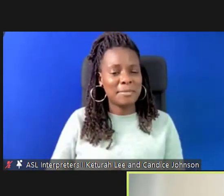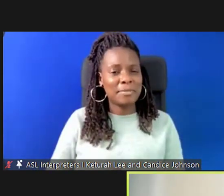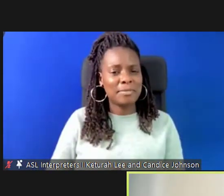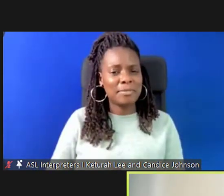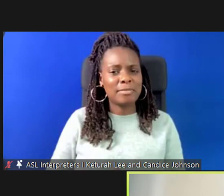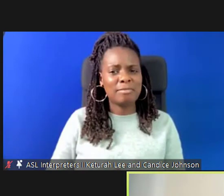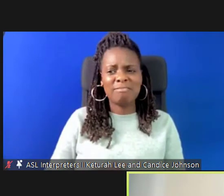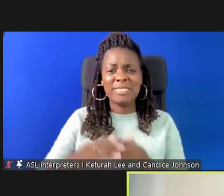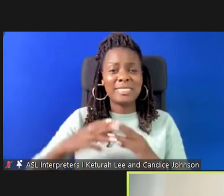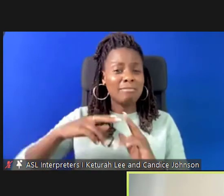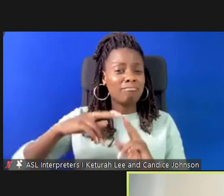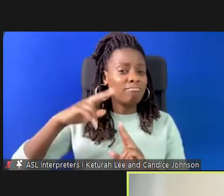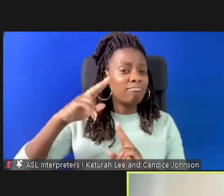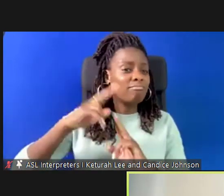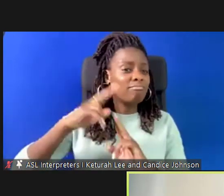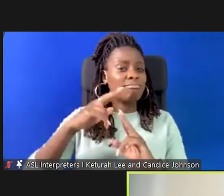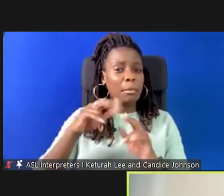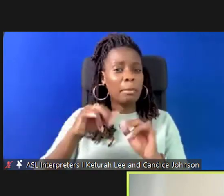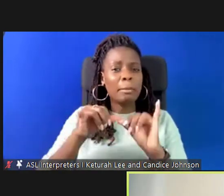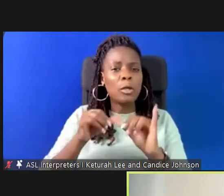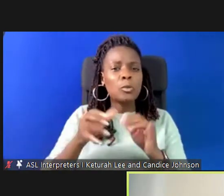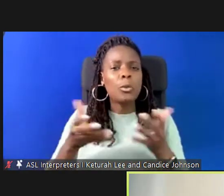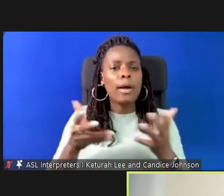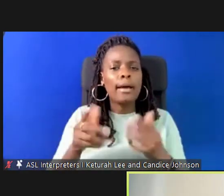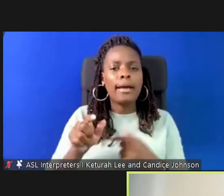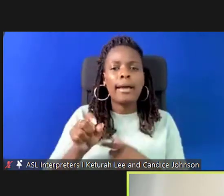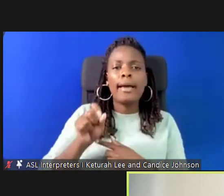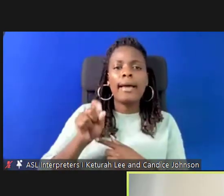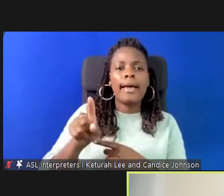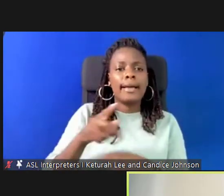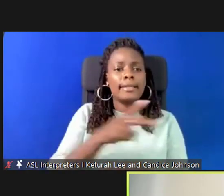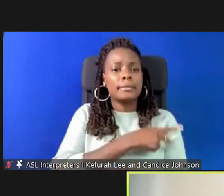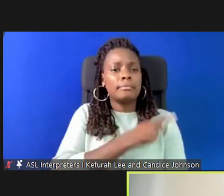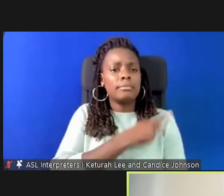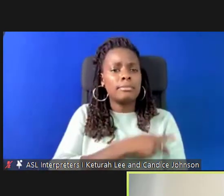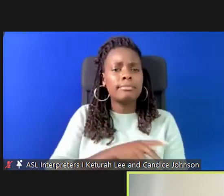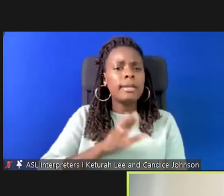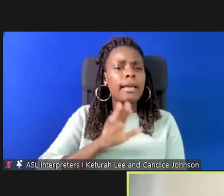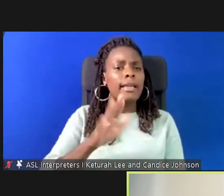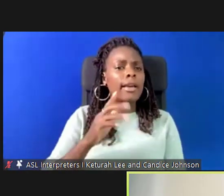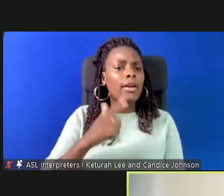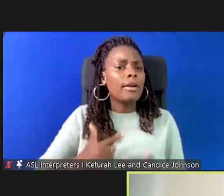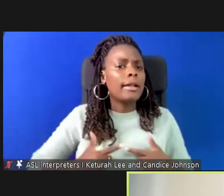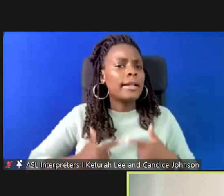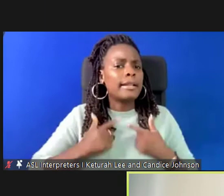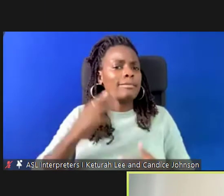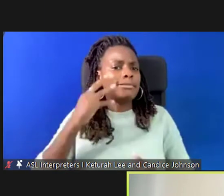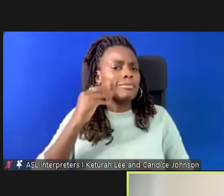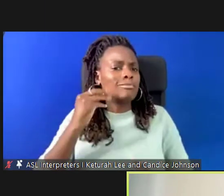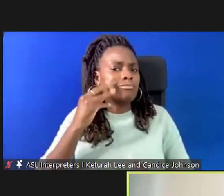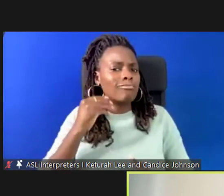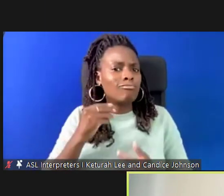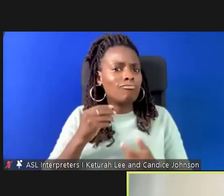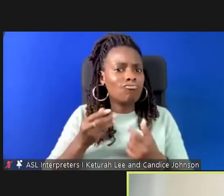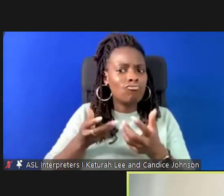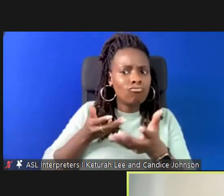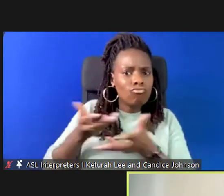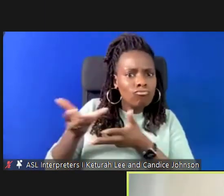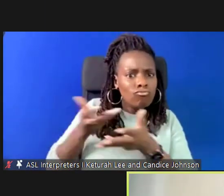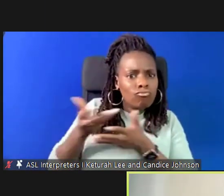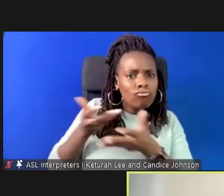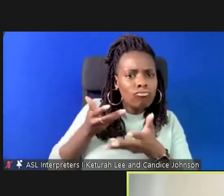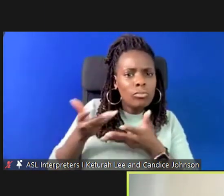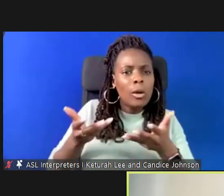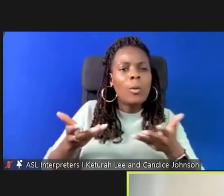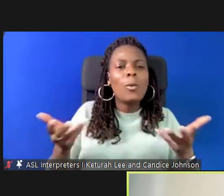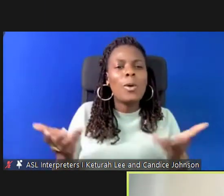measure here is asking patients what their lived experience was with that interaction. Did they feel like they were being